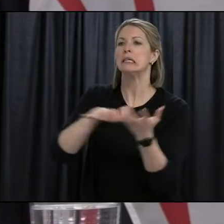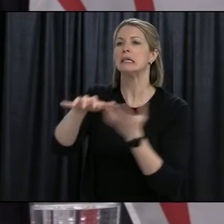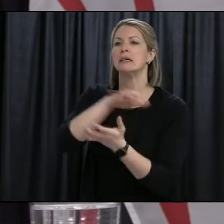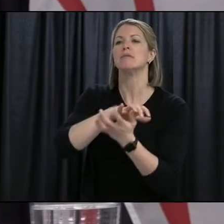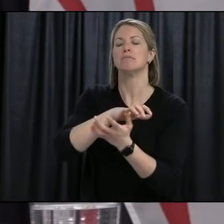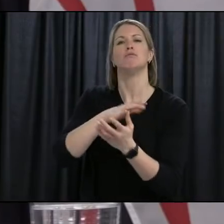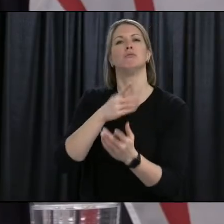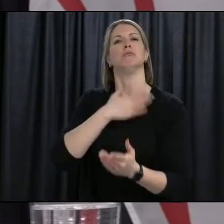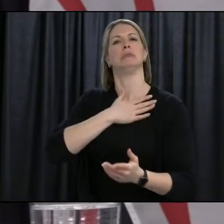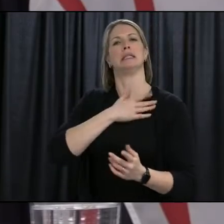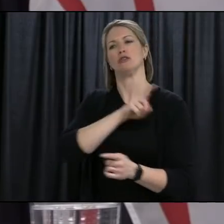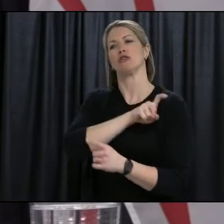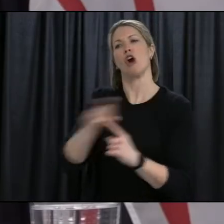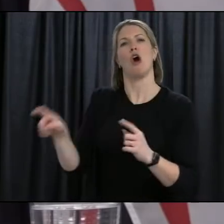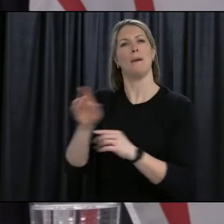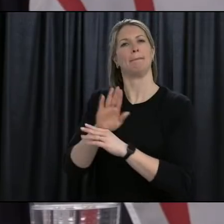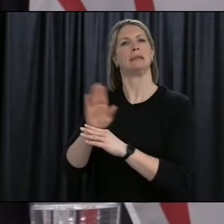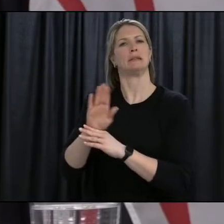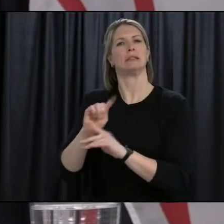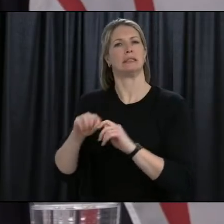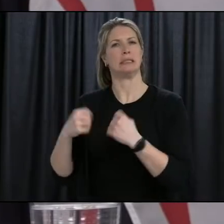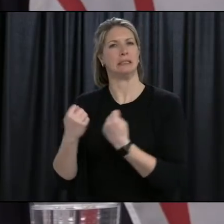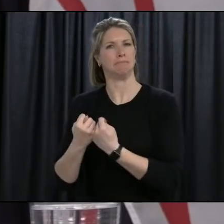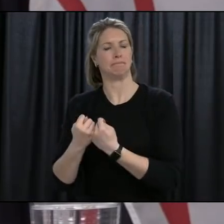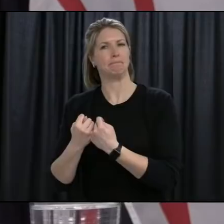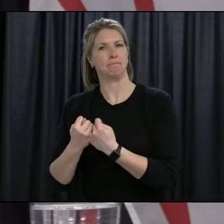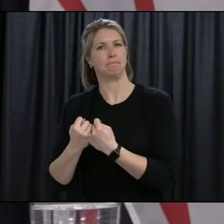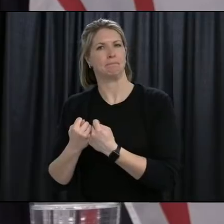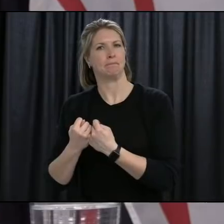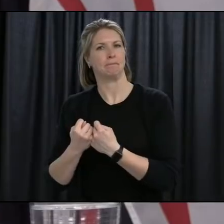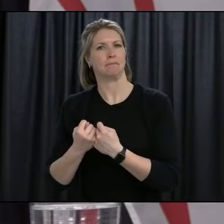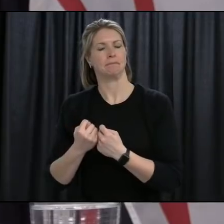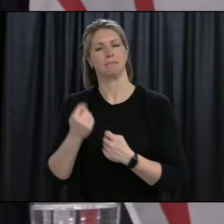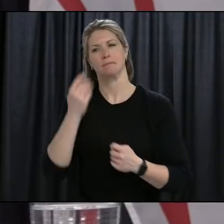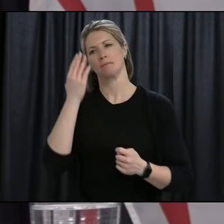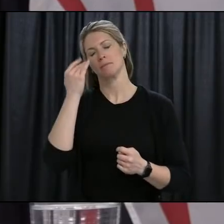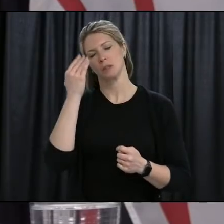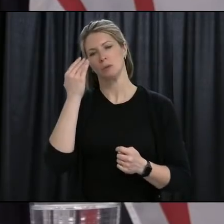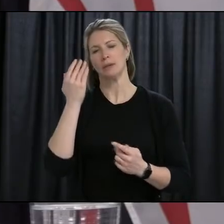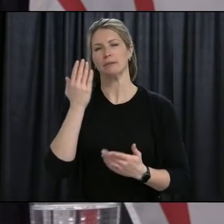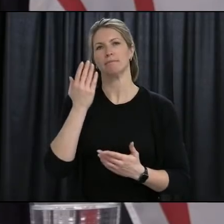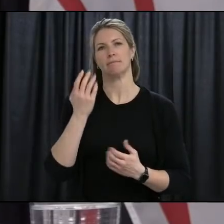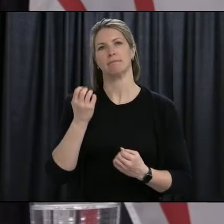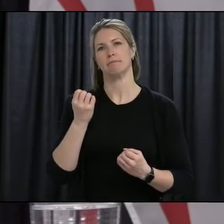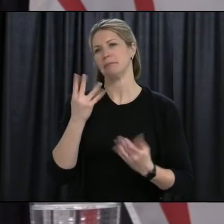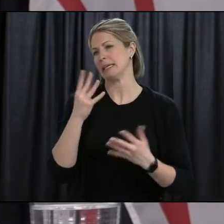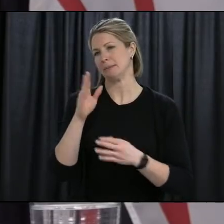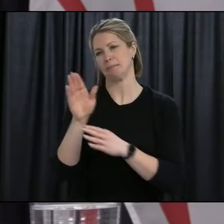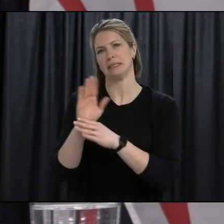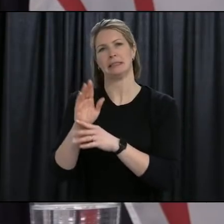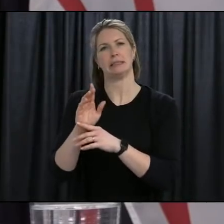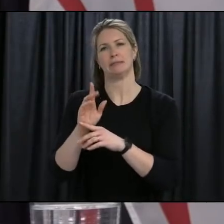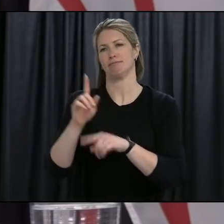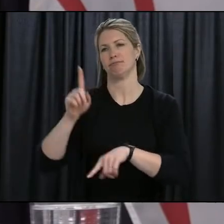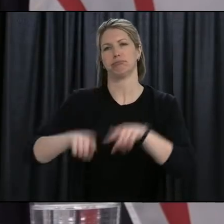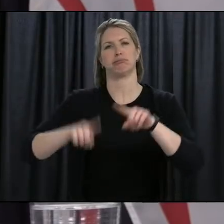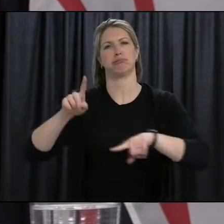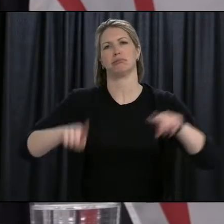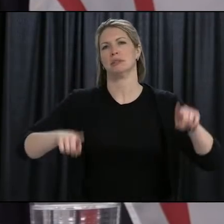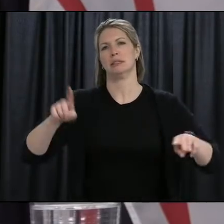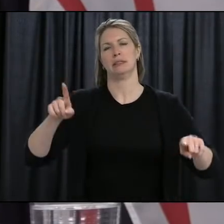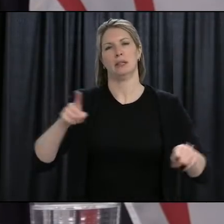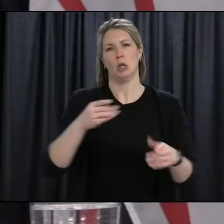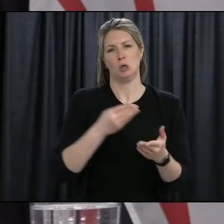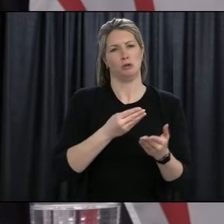on an individual basis. As you can imagine, individual stores or individual businesses are different from each other